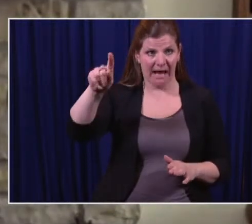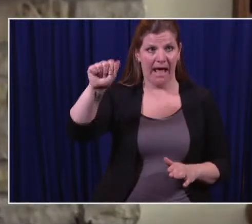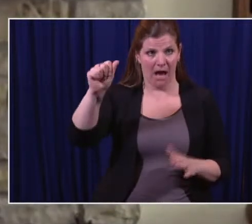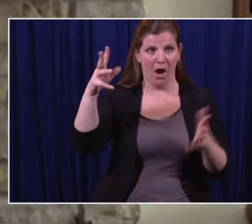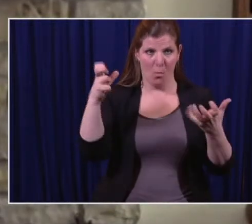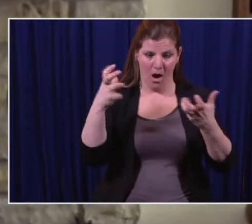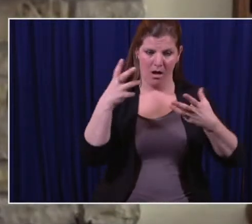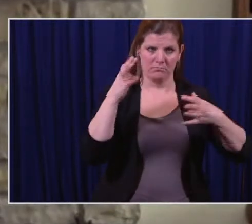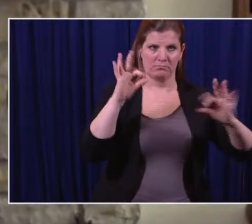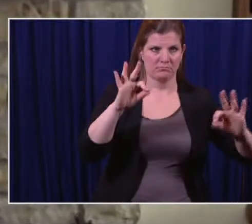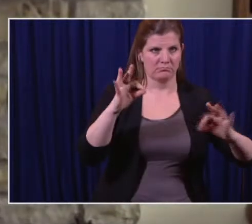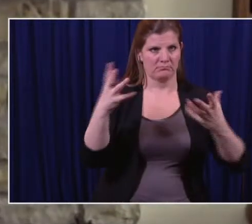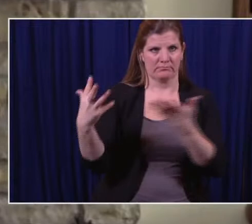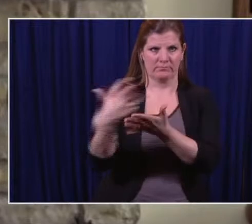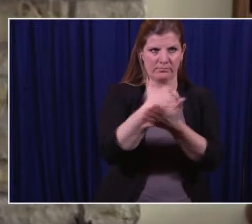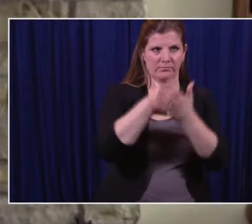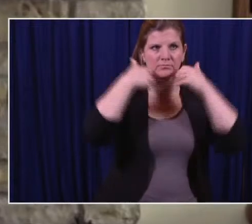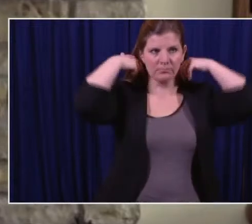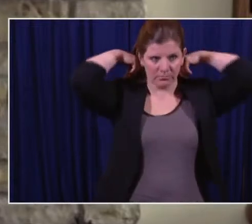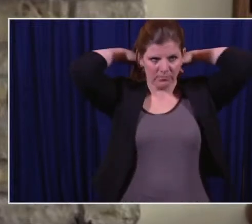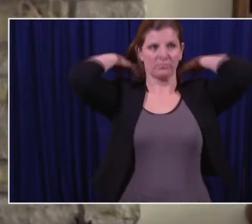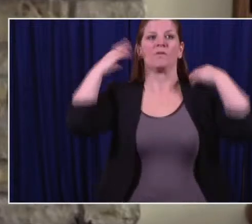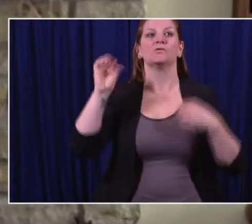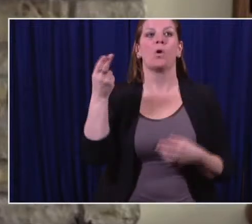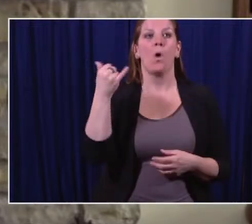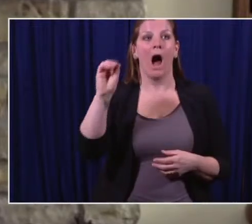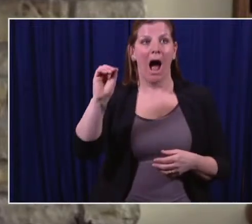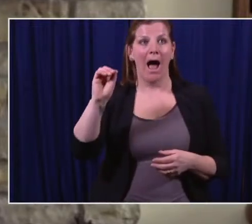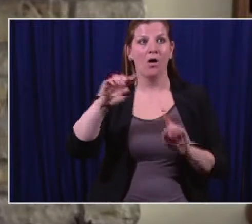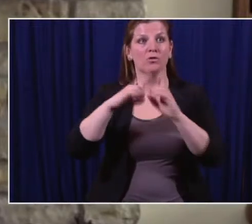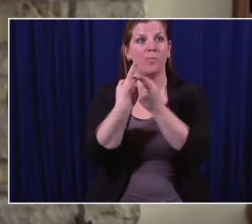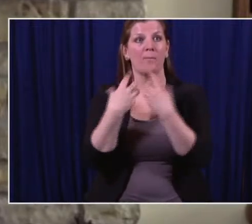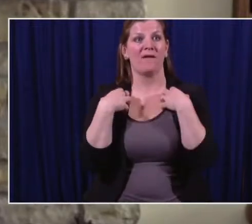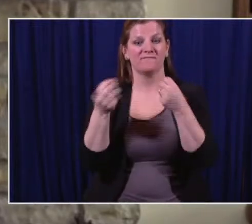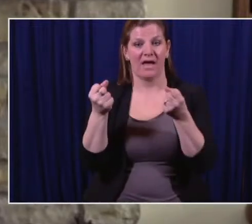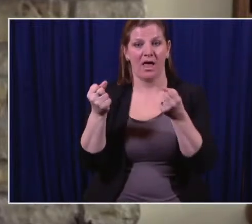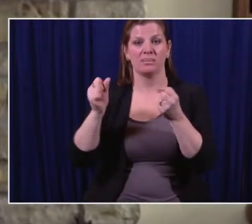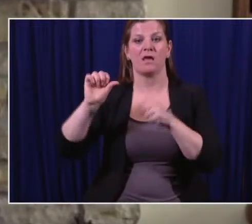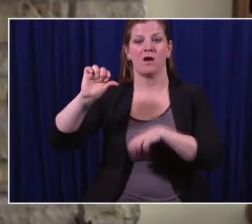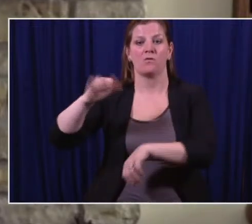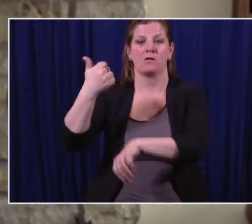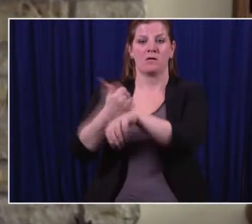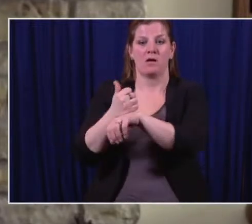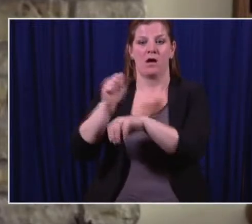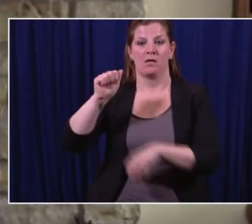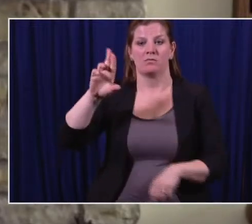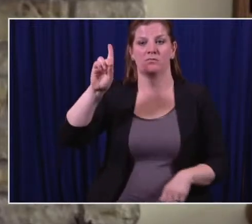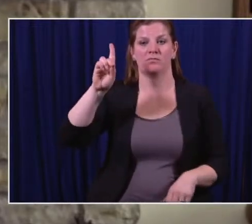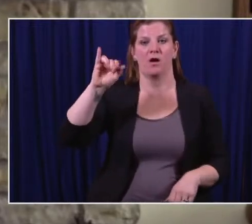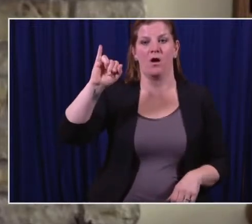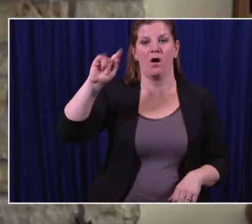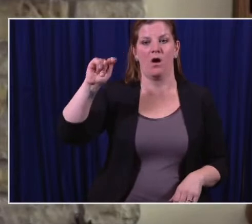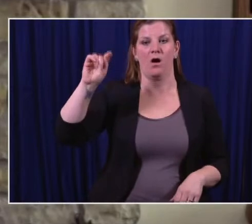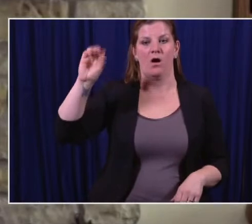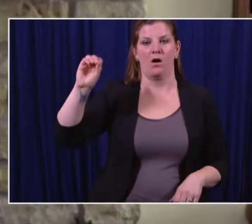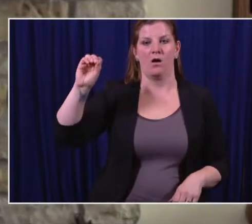worked cooperatively with the auditor's team to create an audit scope and data sharing plan that will allow for insightful